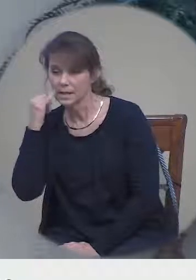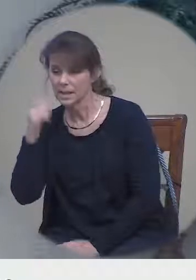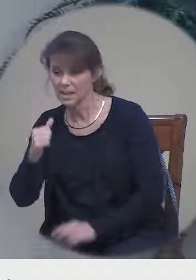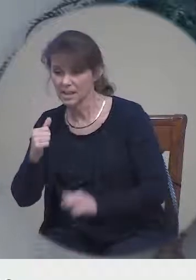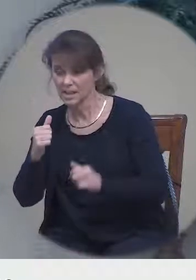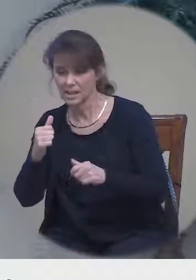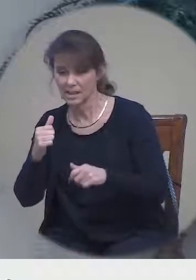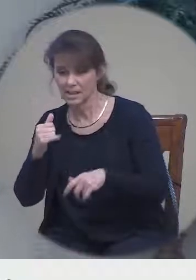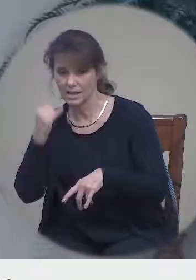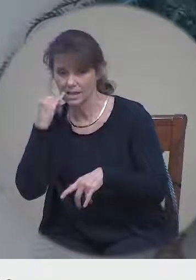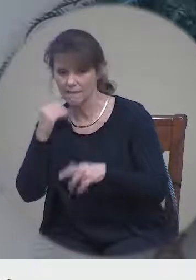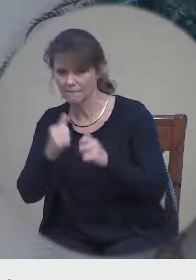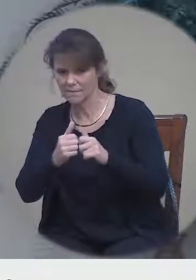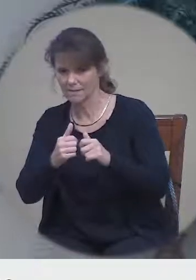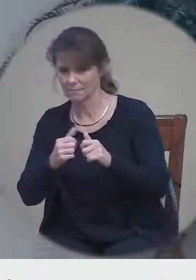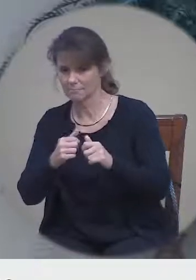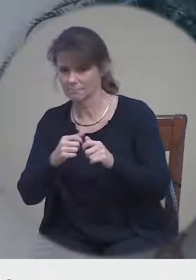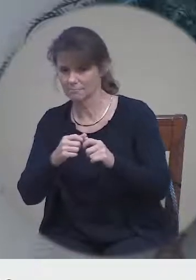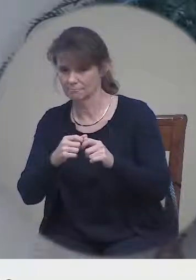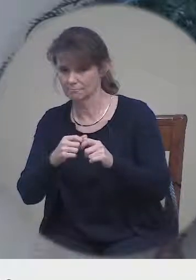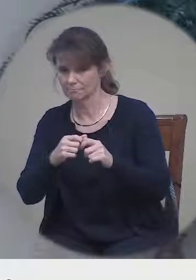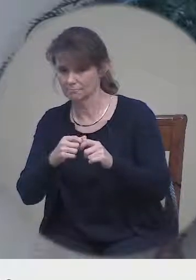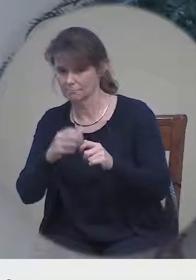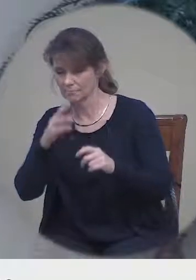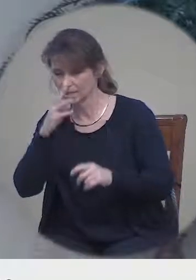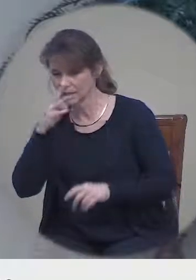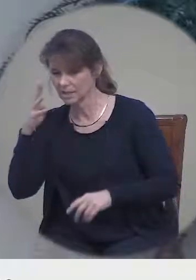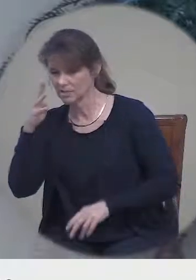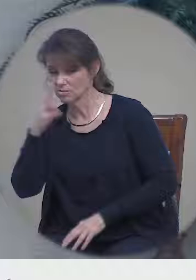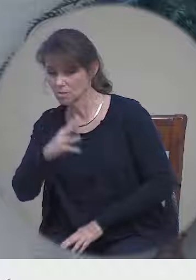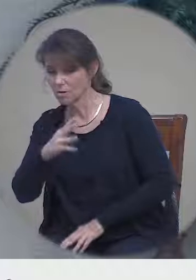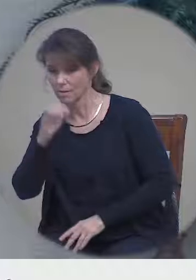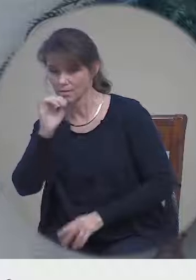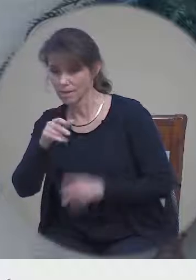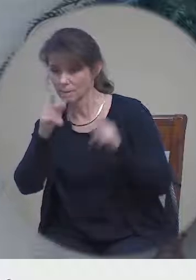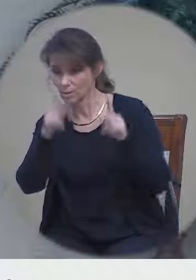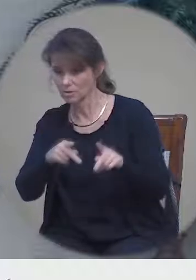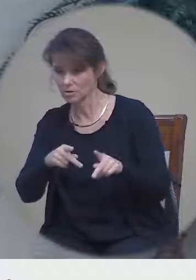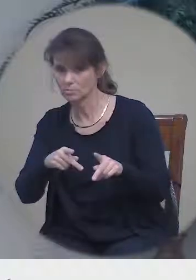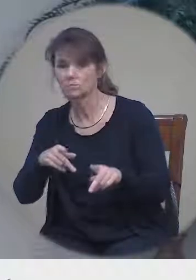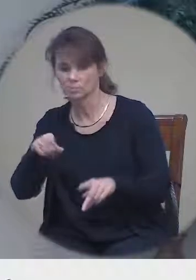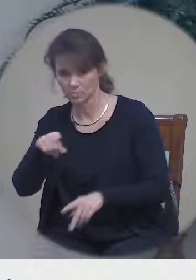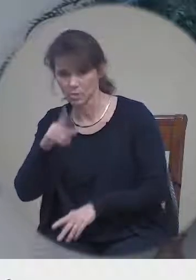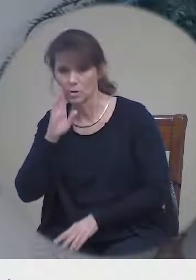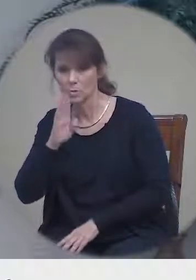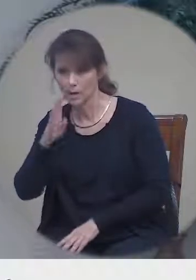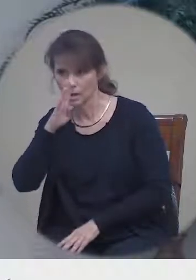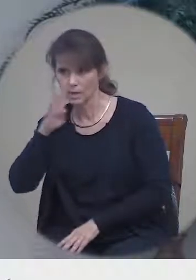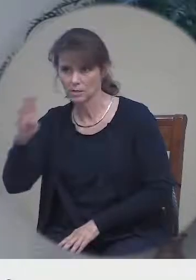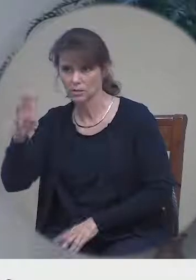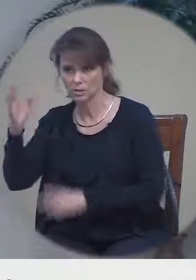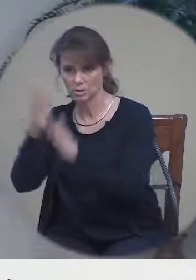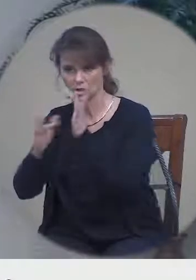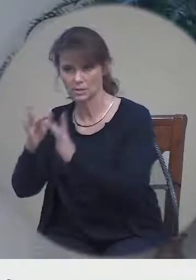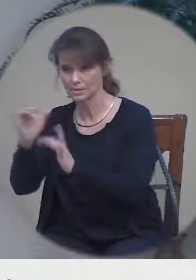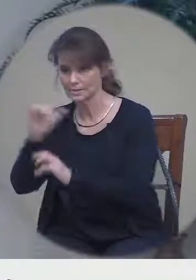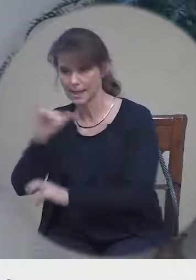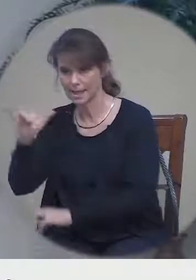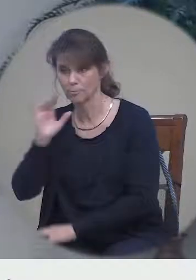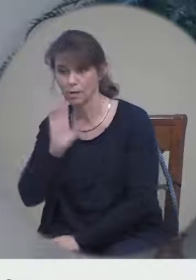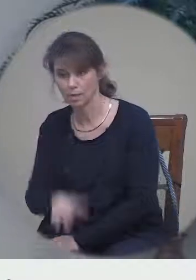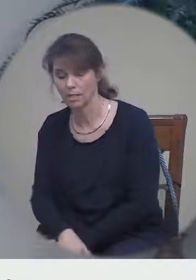we escape if we turn away from him who speaks from heaven? A lot of people are depending